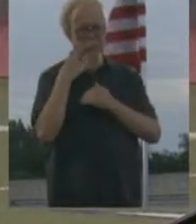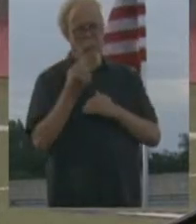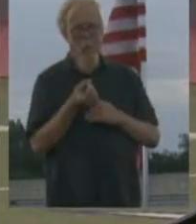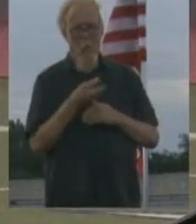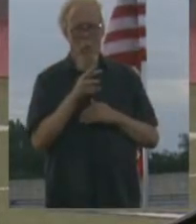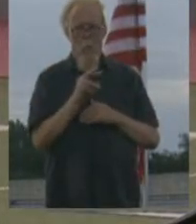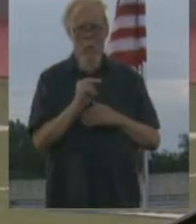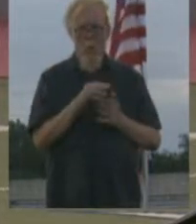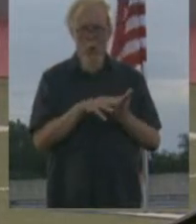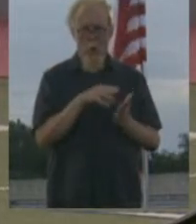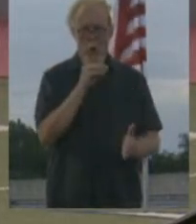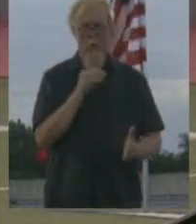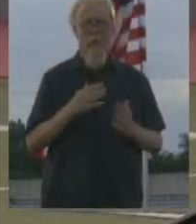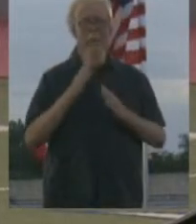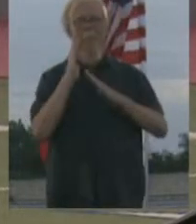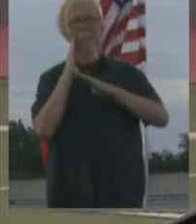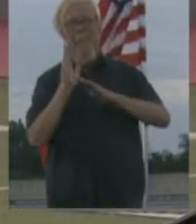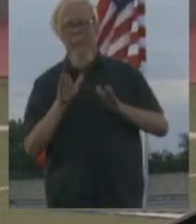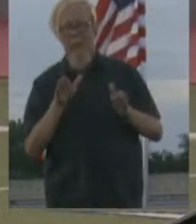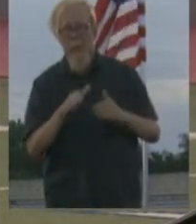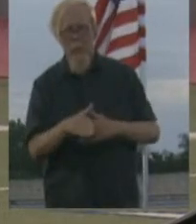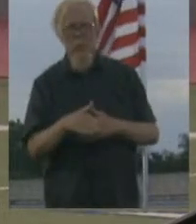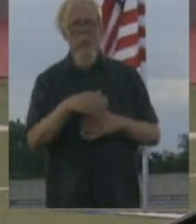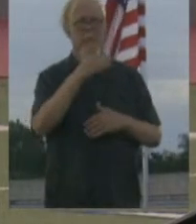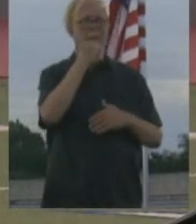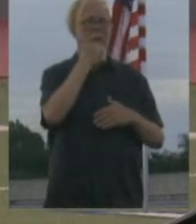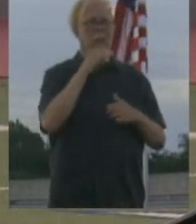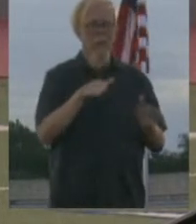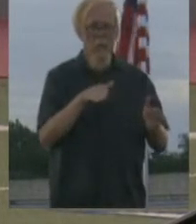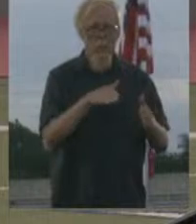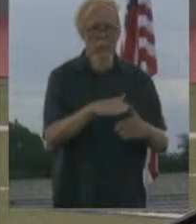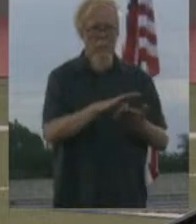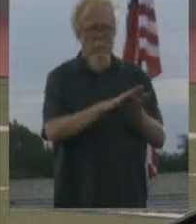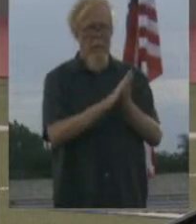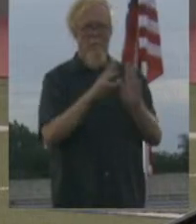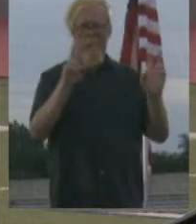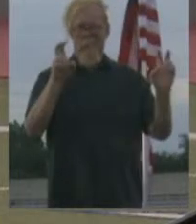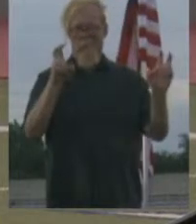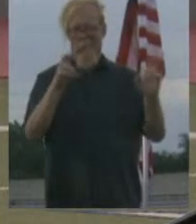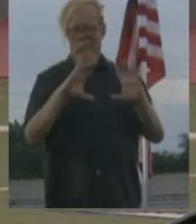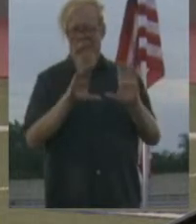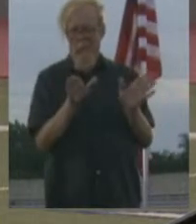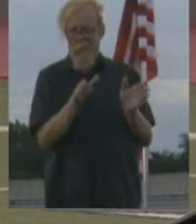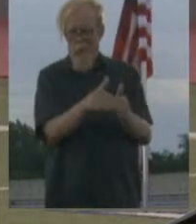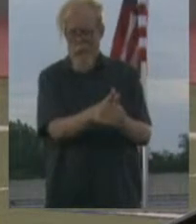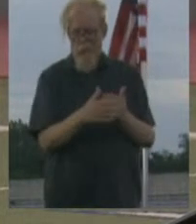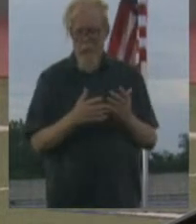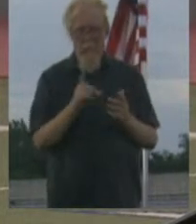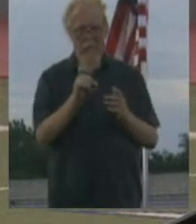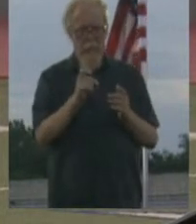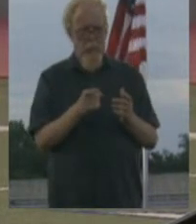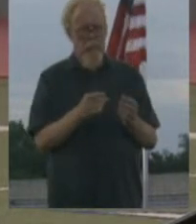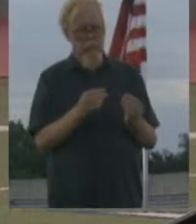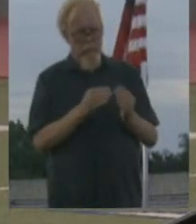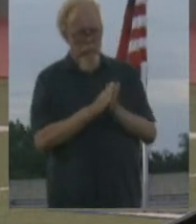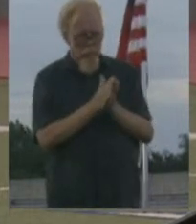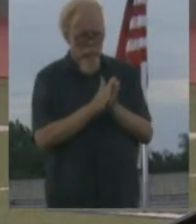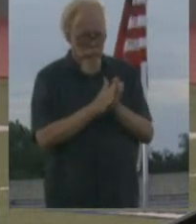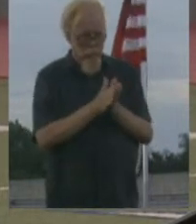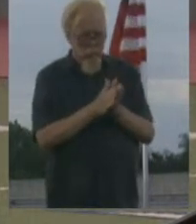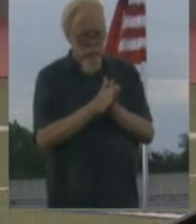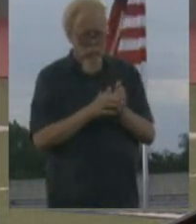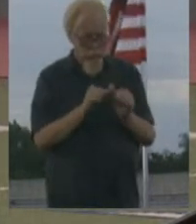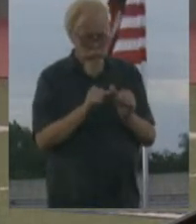dining rooms became our classrooms, and we had to be self-motivated to stay on top of our assignments. We became tutors for